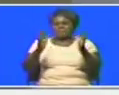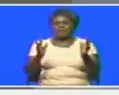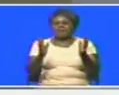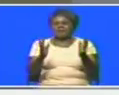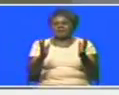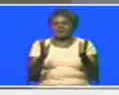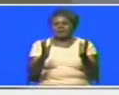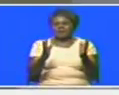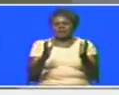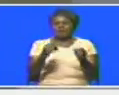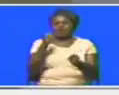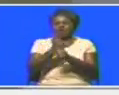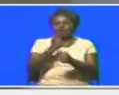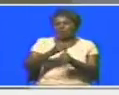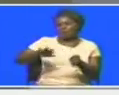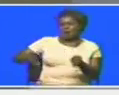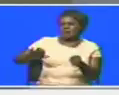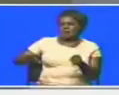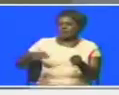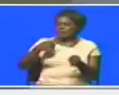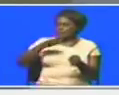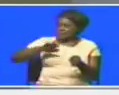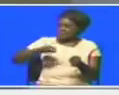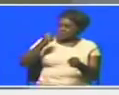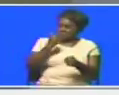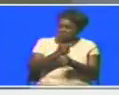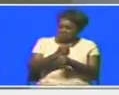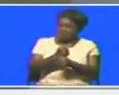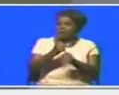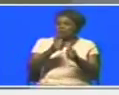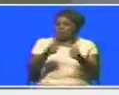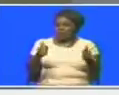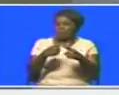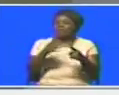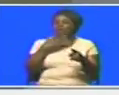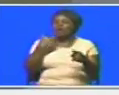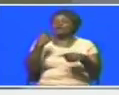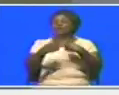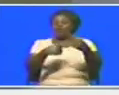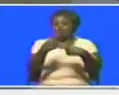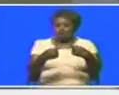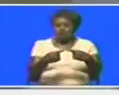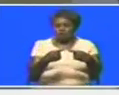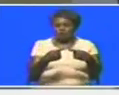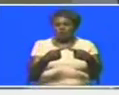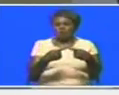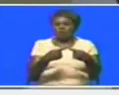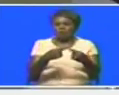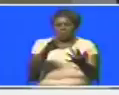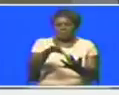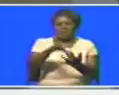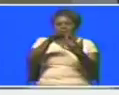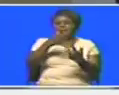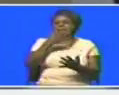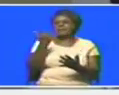to be worked on. Yes, we've seen a lot of work has been done, but what we want to do is to pick from the learnings, pick the best, because a